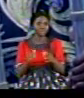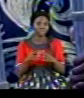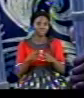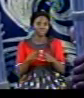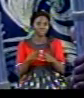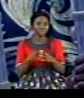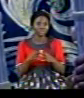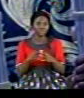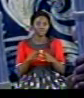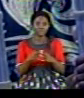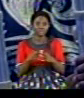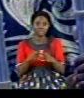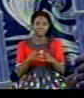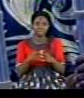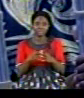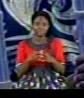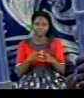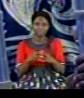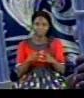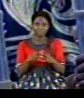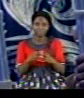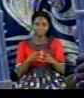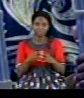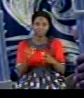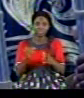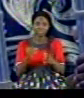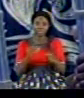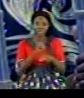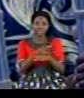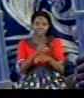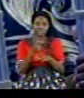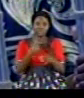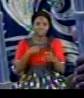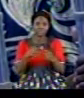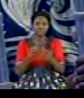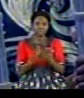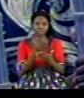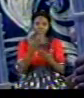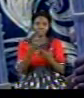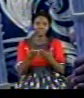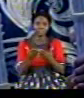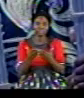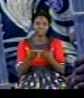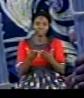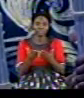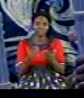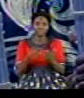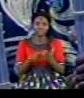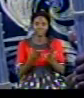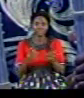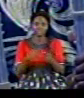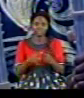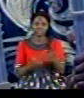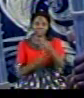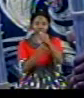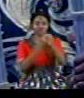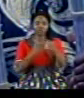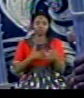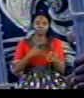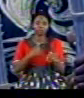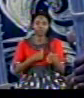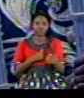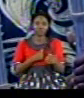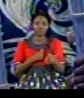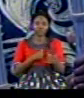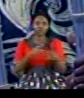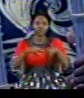physiotherapy advised me to buy this thing. So this thing helped me to support myself, to go to the